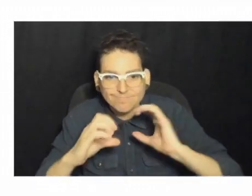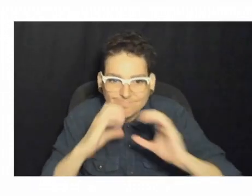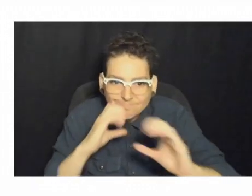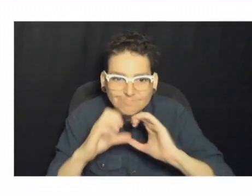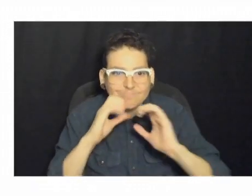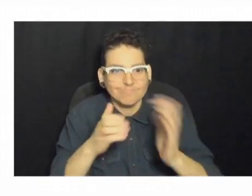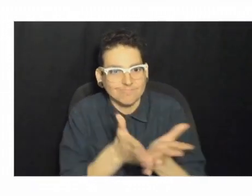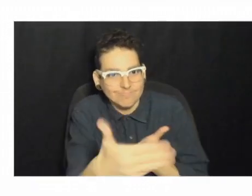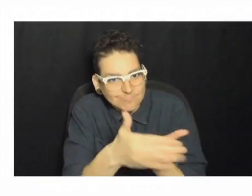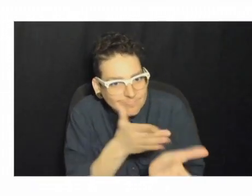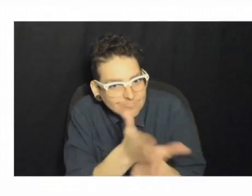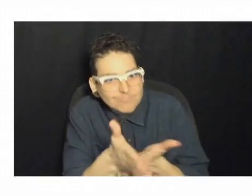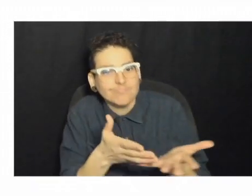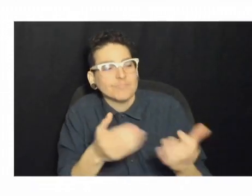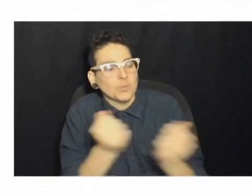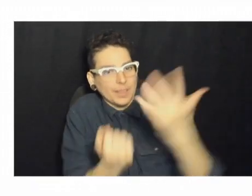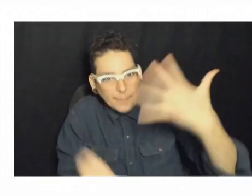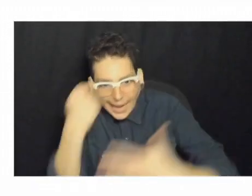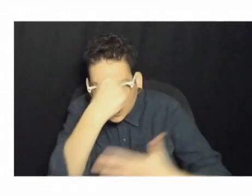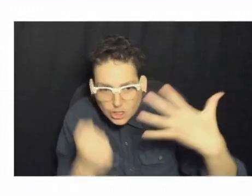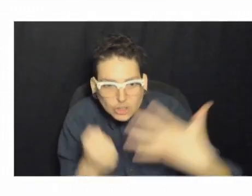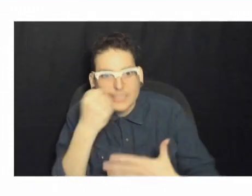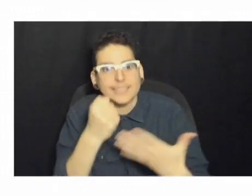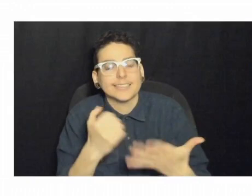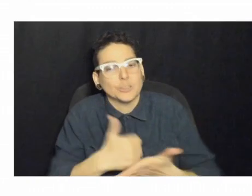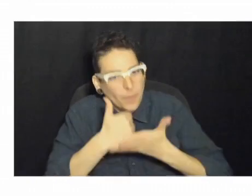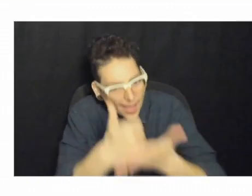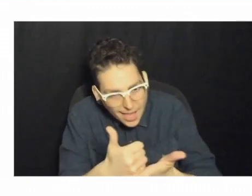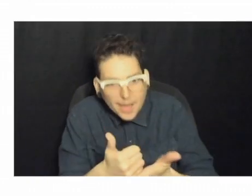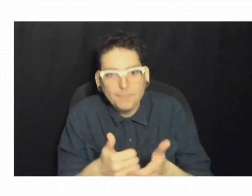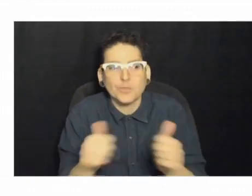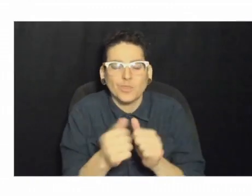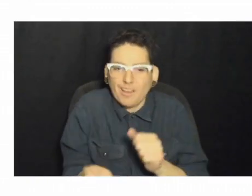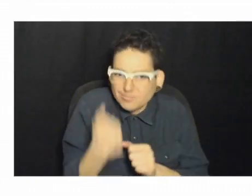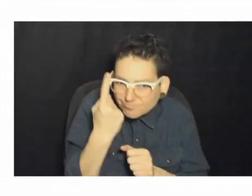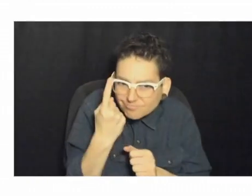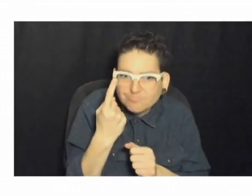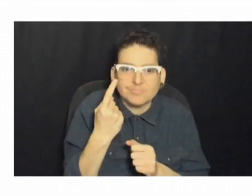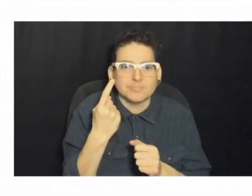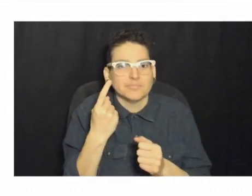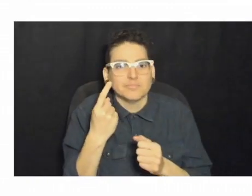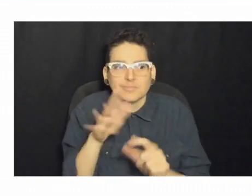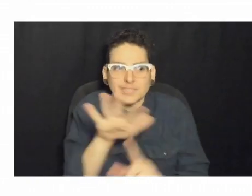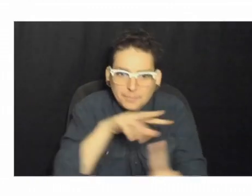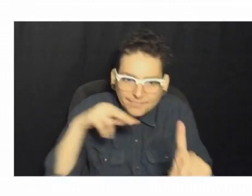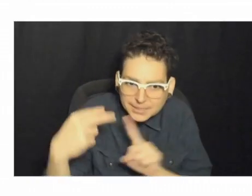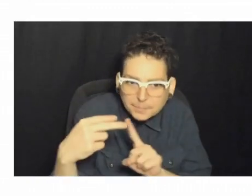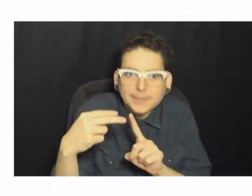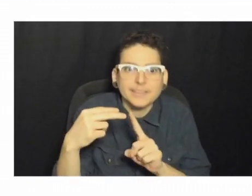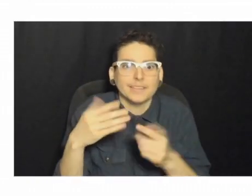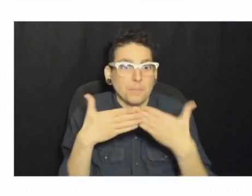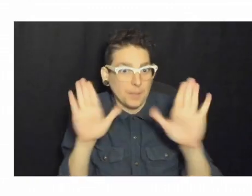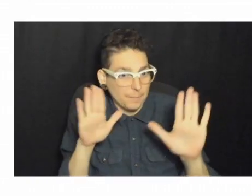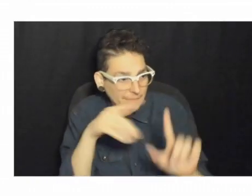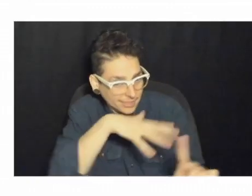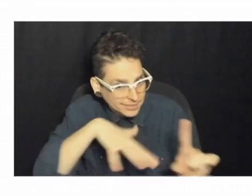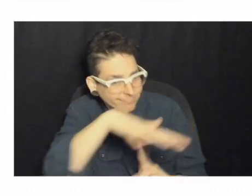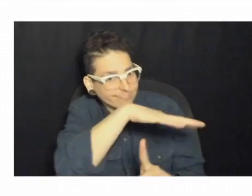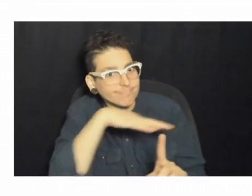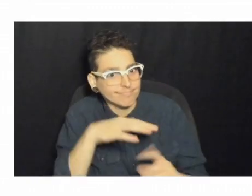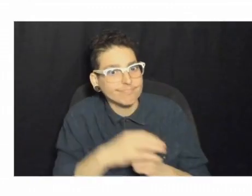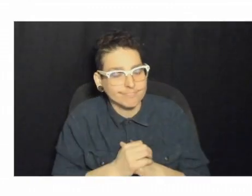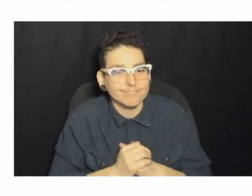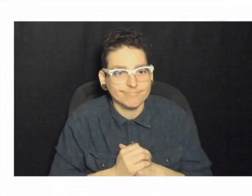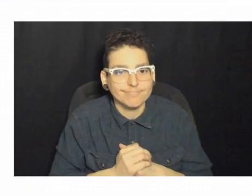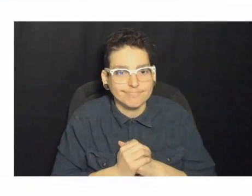with understanding where the public is and knowing where the public is so you can meet them where they are when you need to. I like to put a plug in